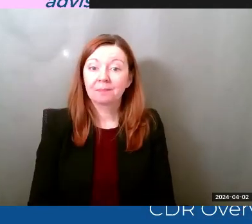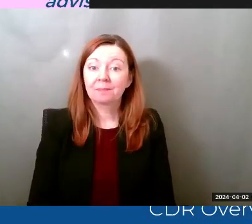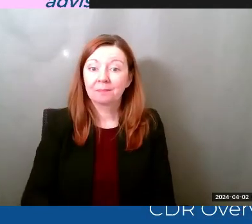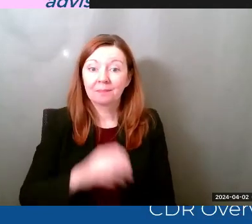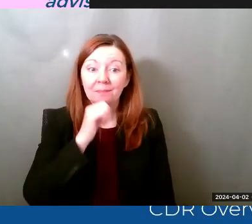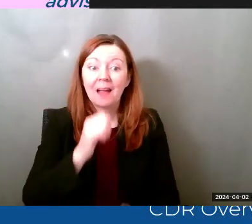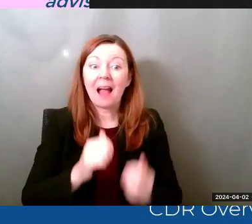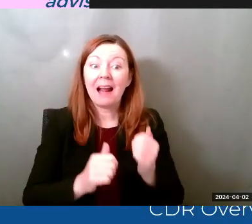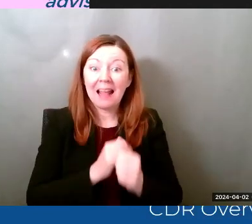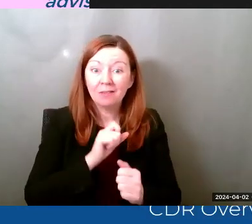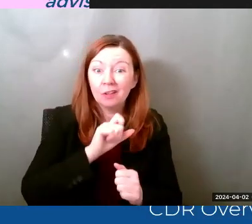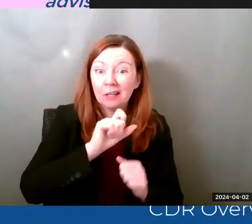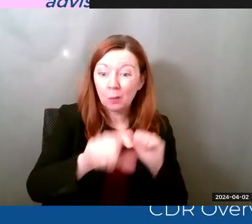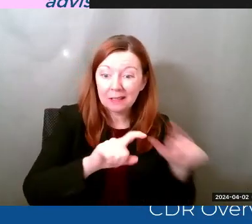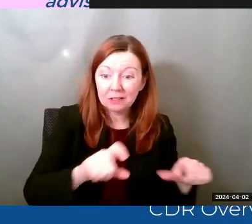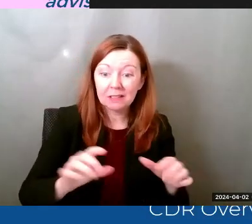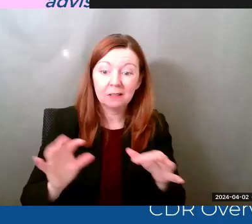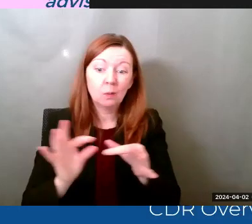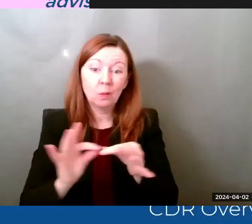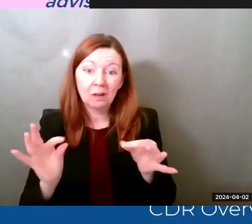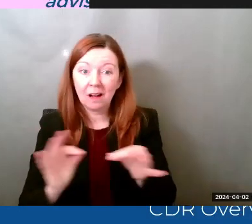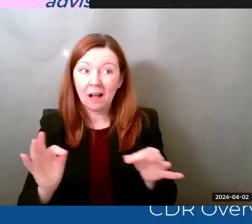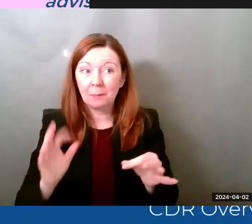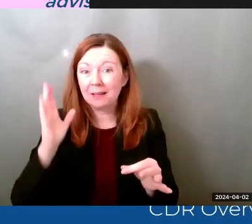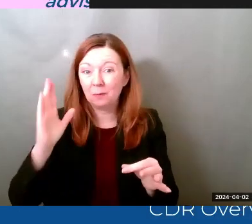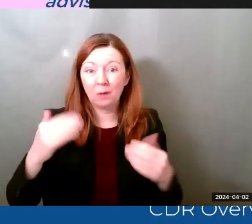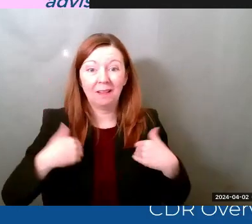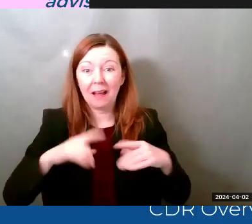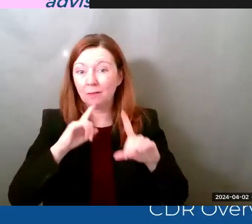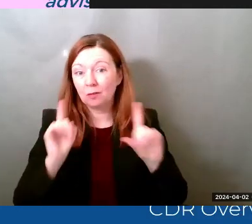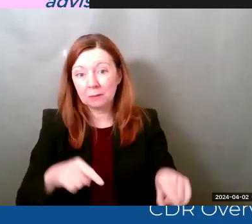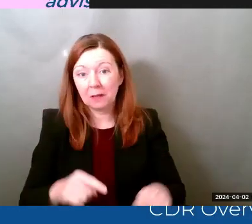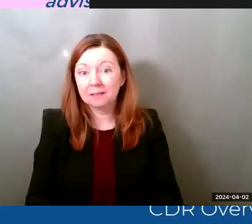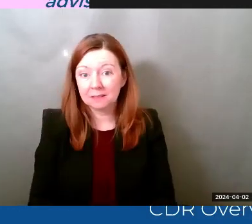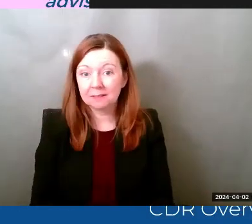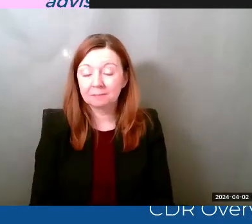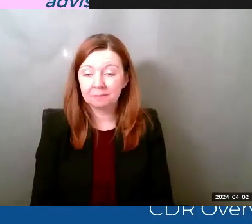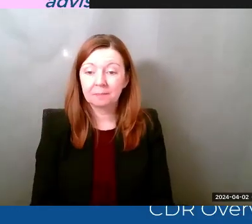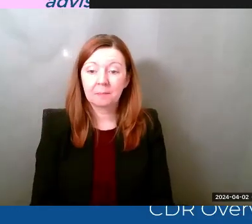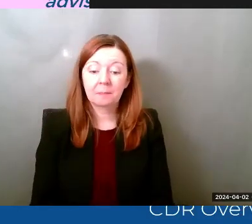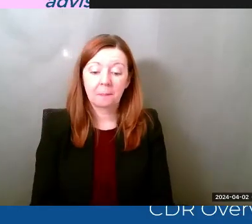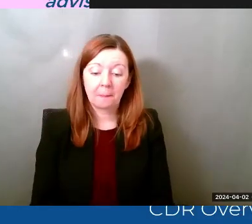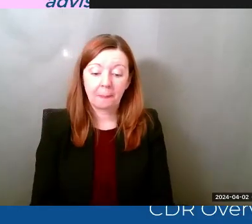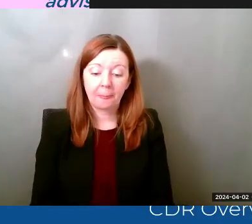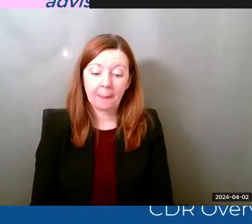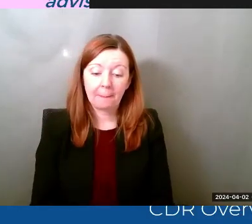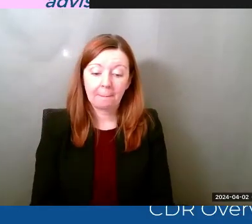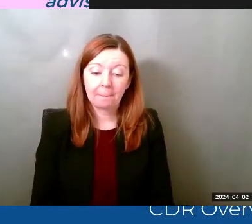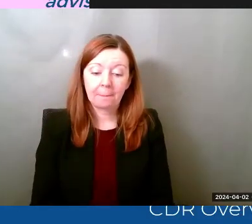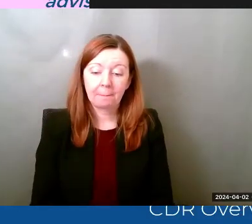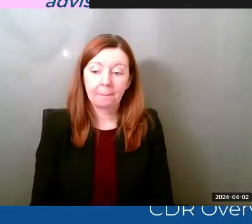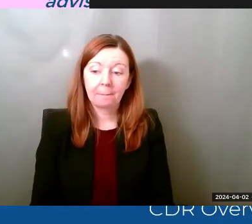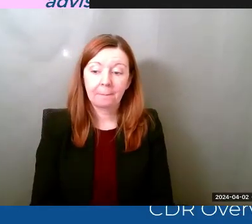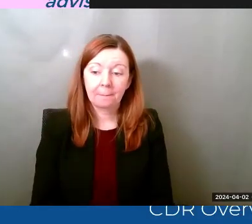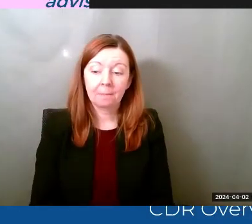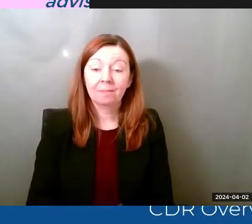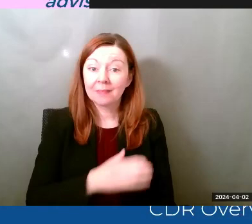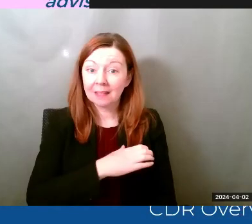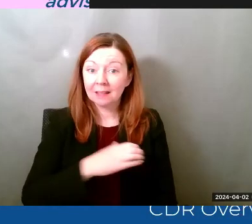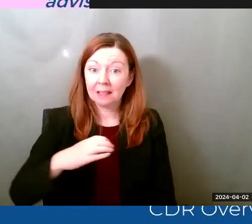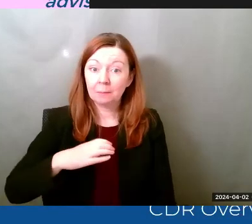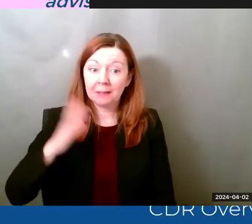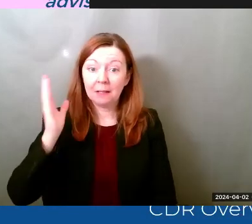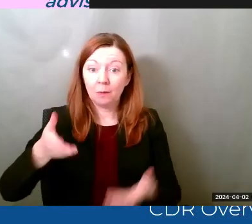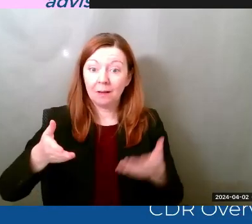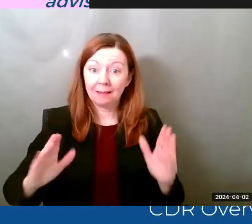be responded to by the applicant team. The committee will allow for the applicant team to respond